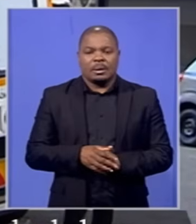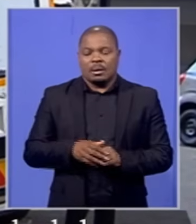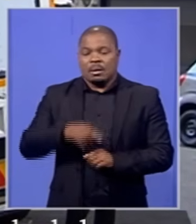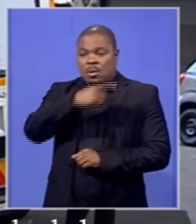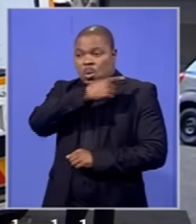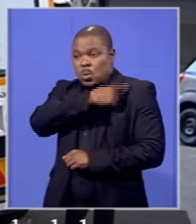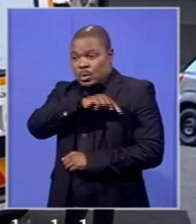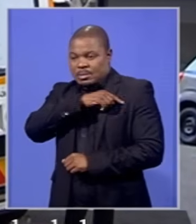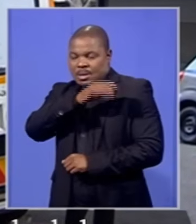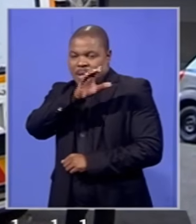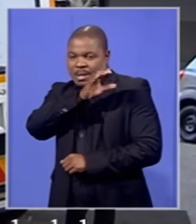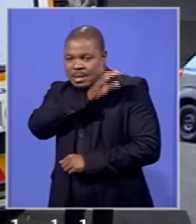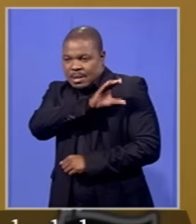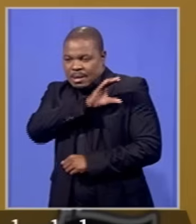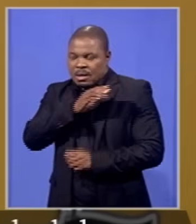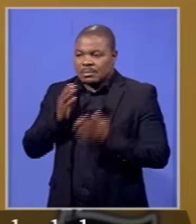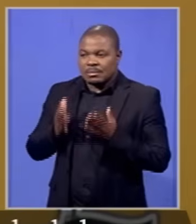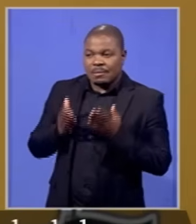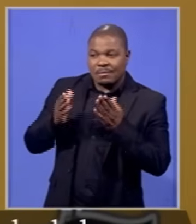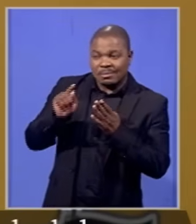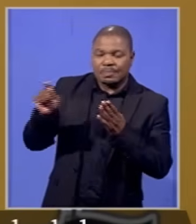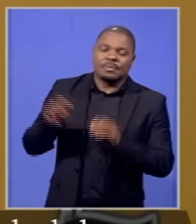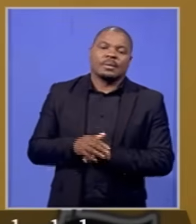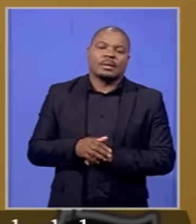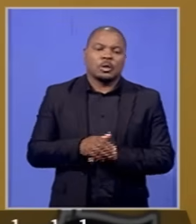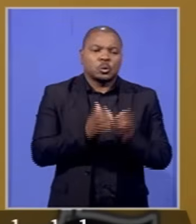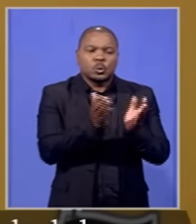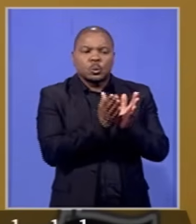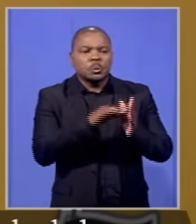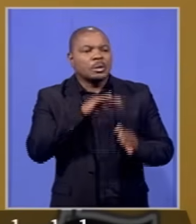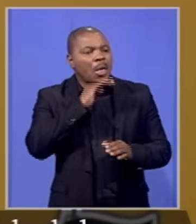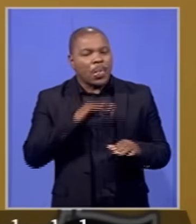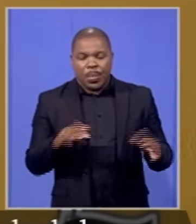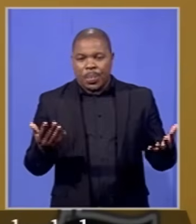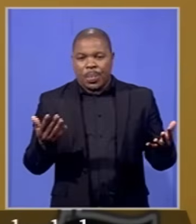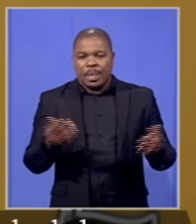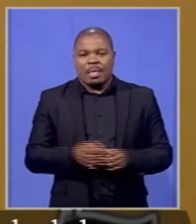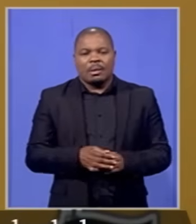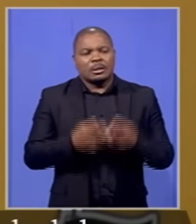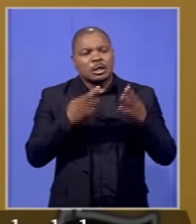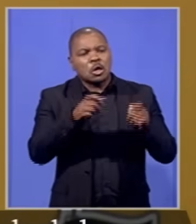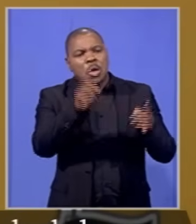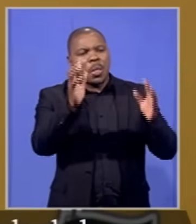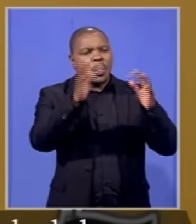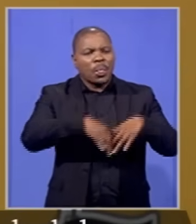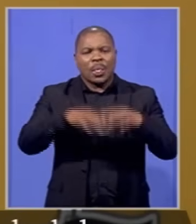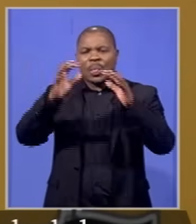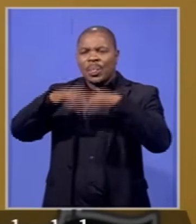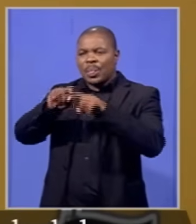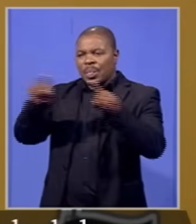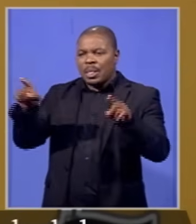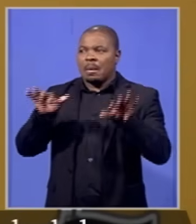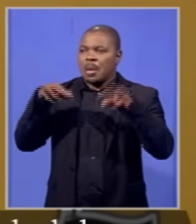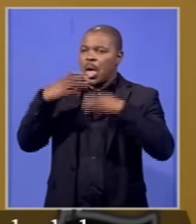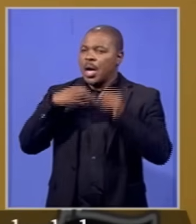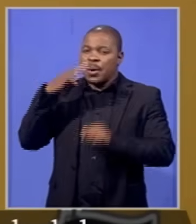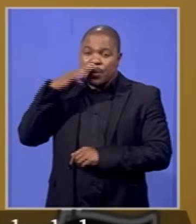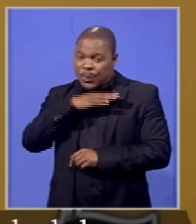hospitals and clinics, lack of schools, failing infrastructure,